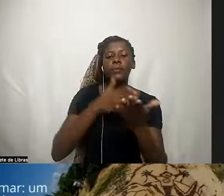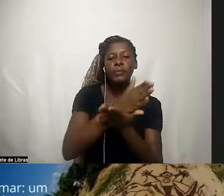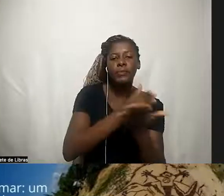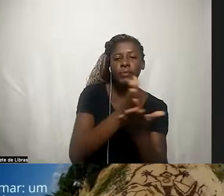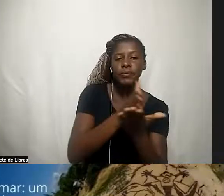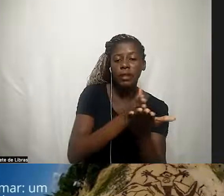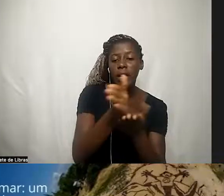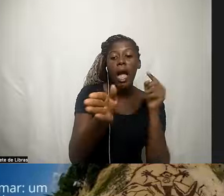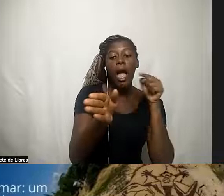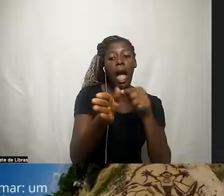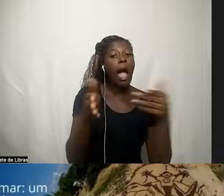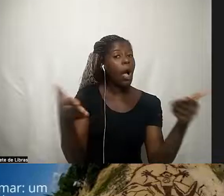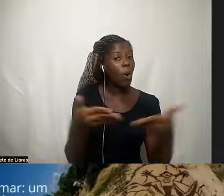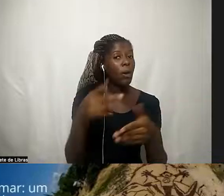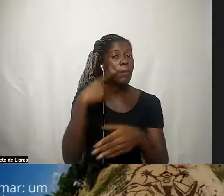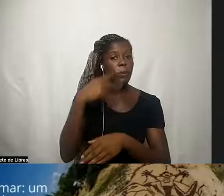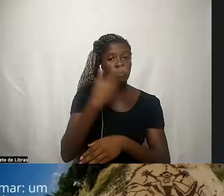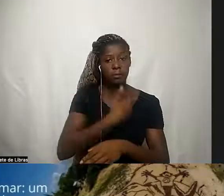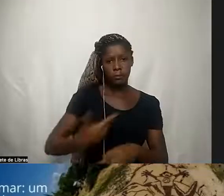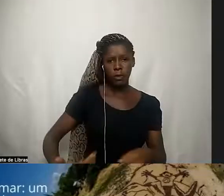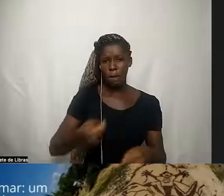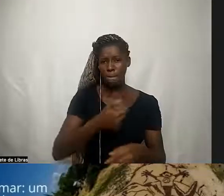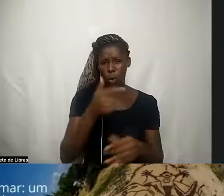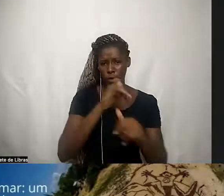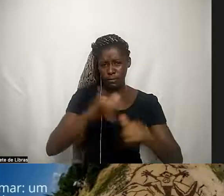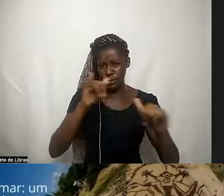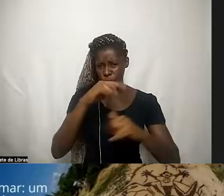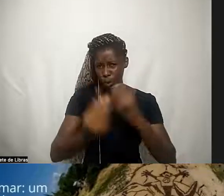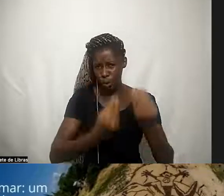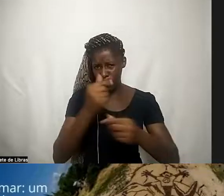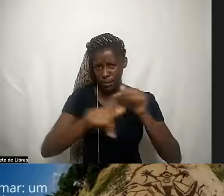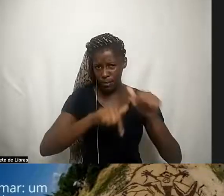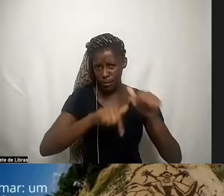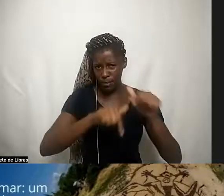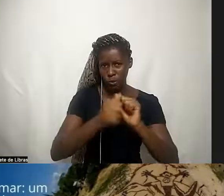really seen by people, is not really published or publicized.